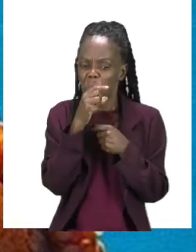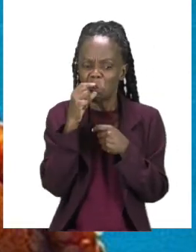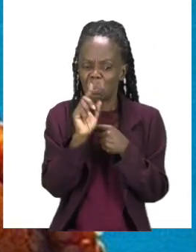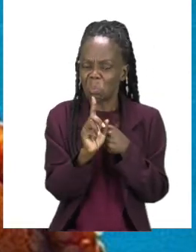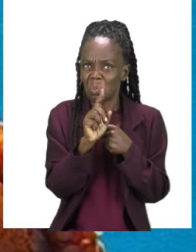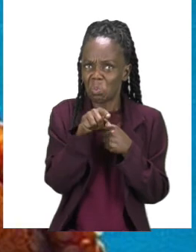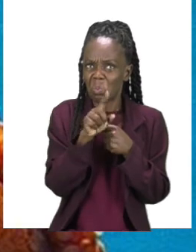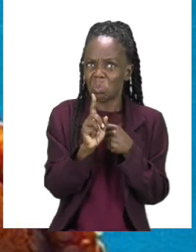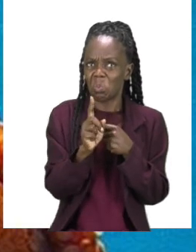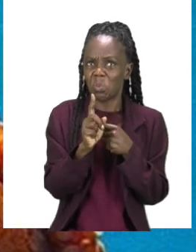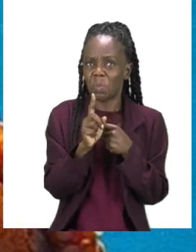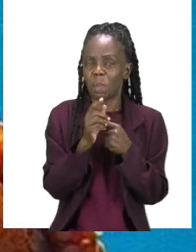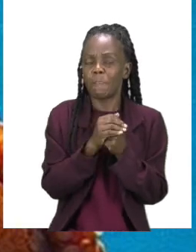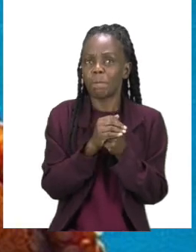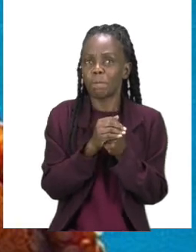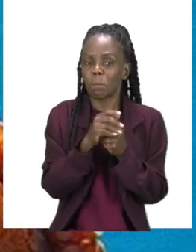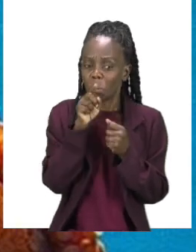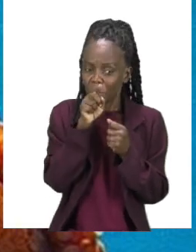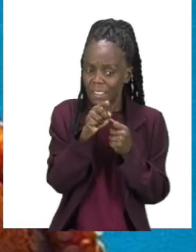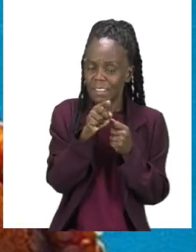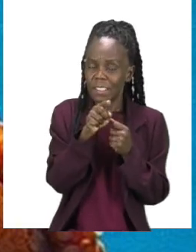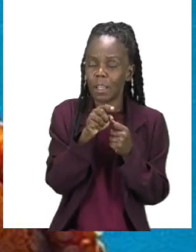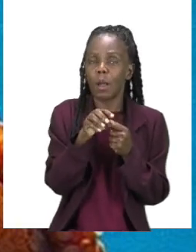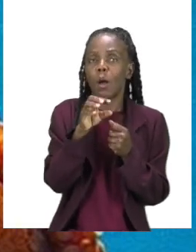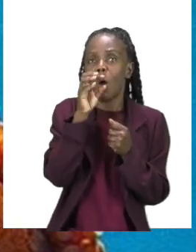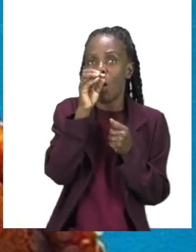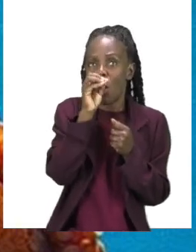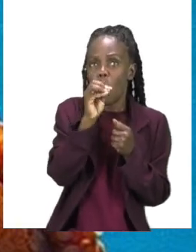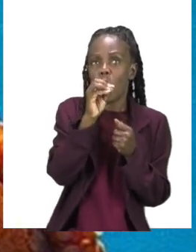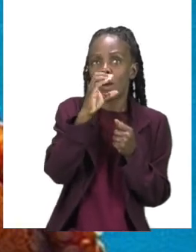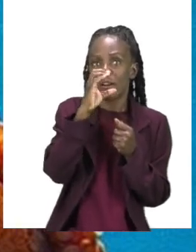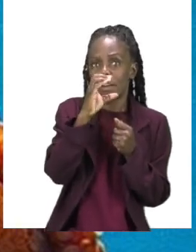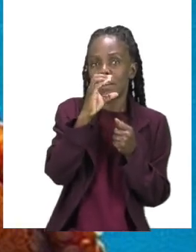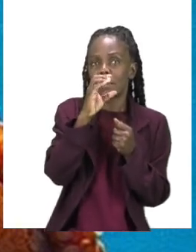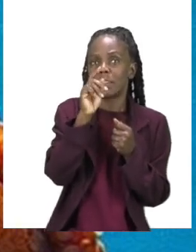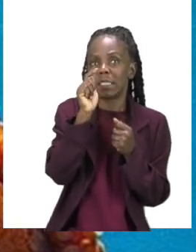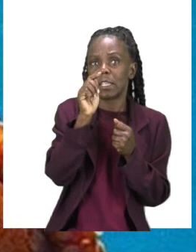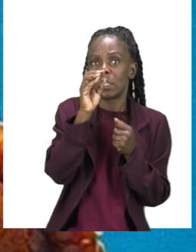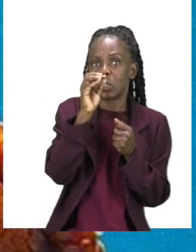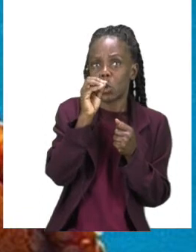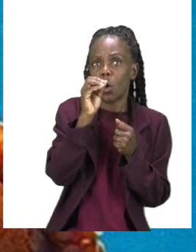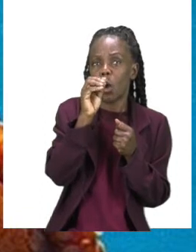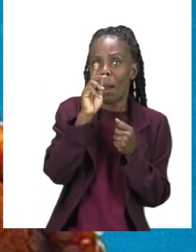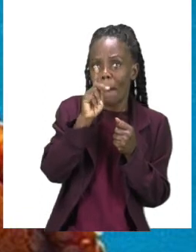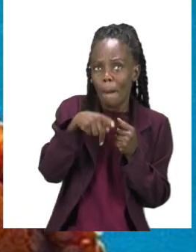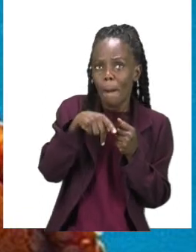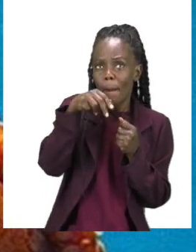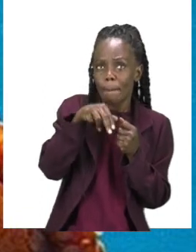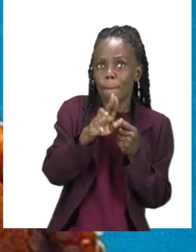Well done. This is an octopus. Everybody, let's